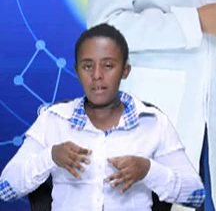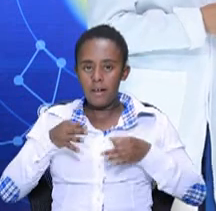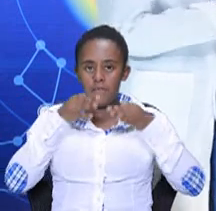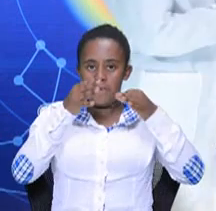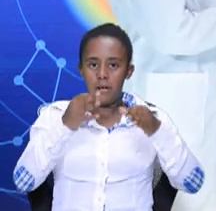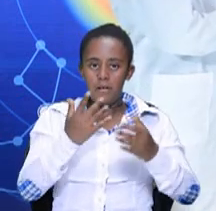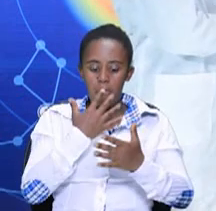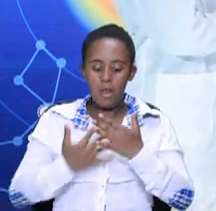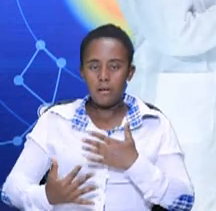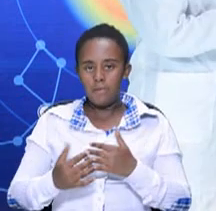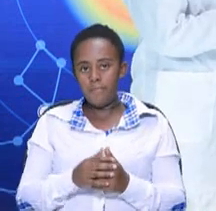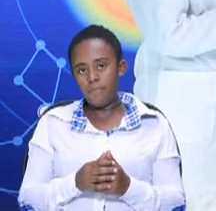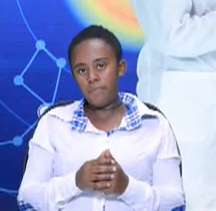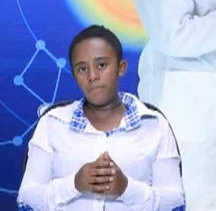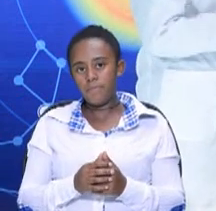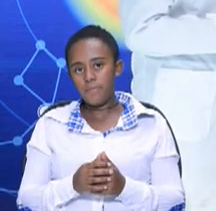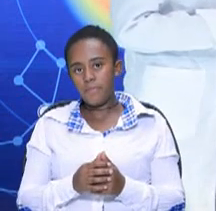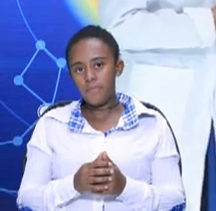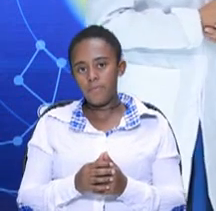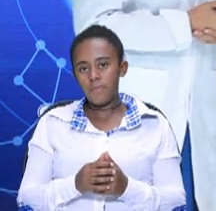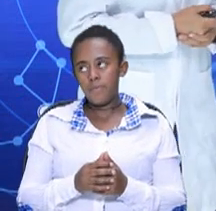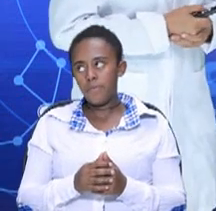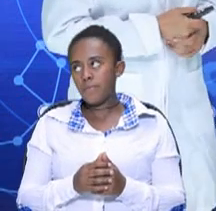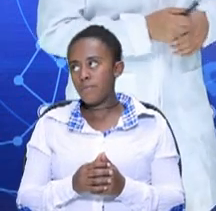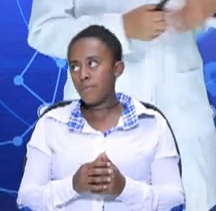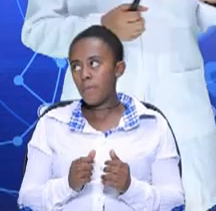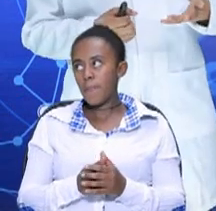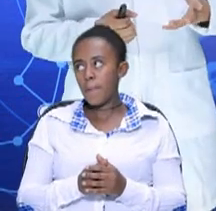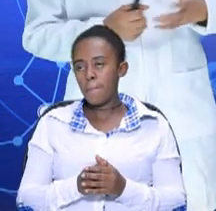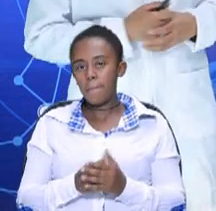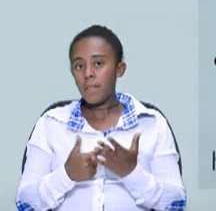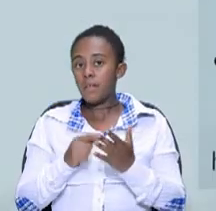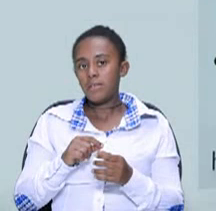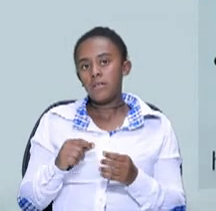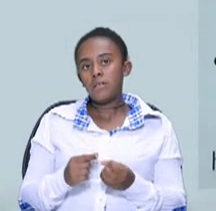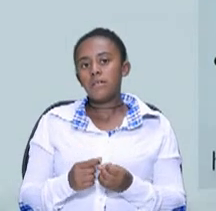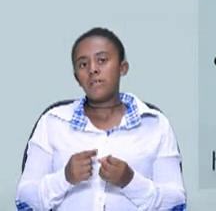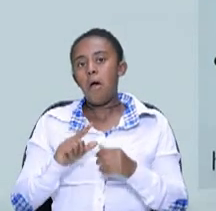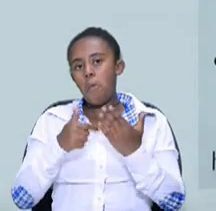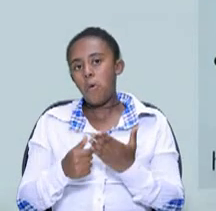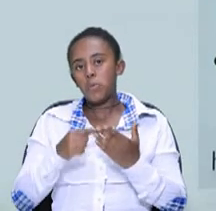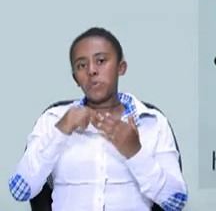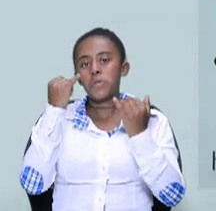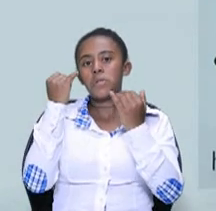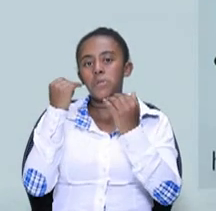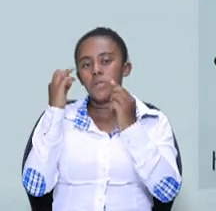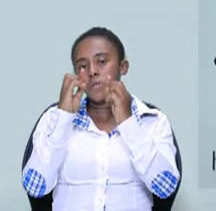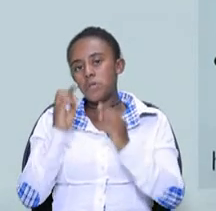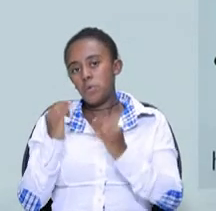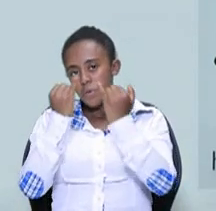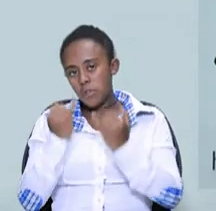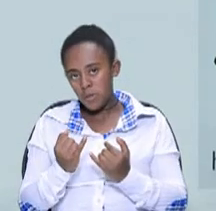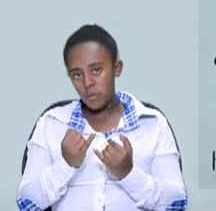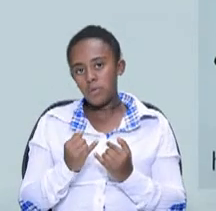blood to the ventricles. If we say this much about the structure of heart,